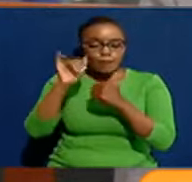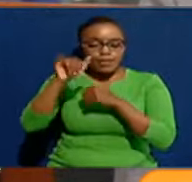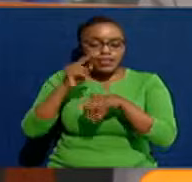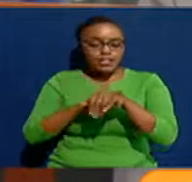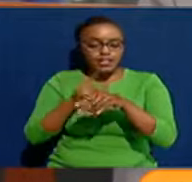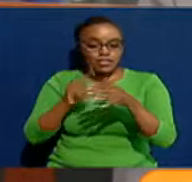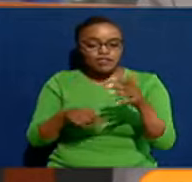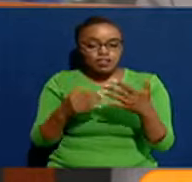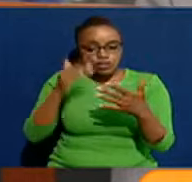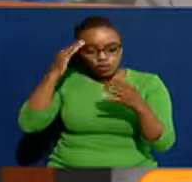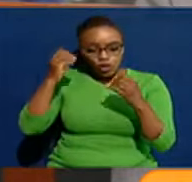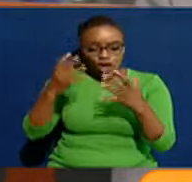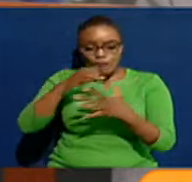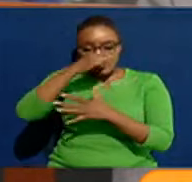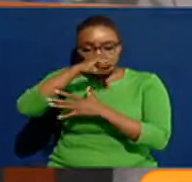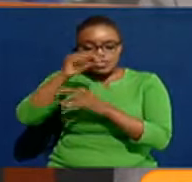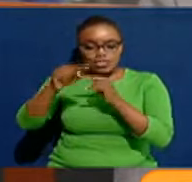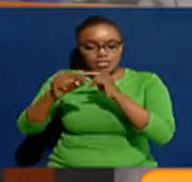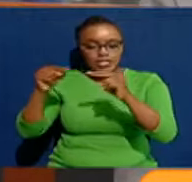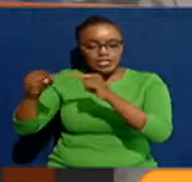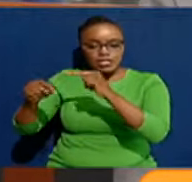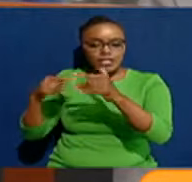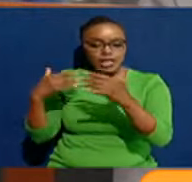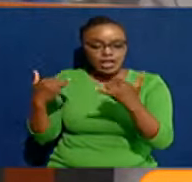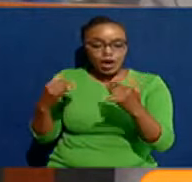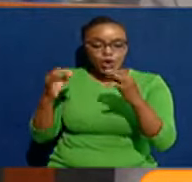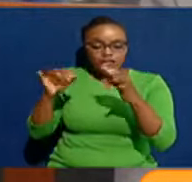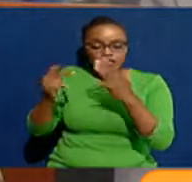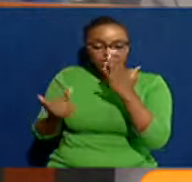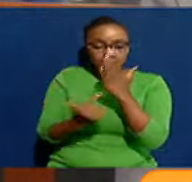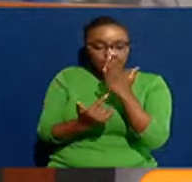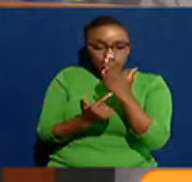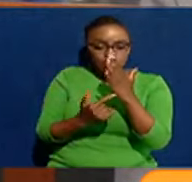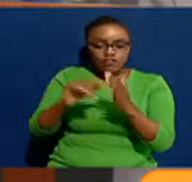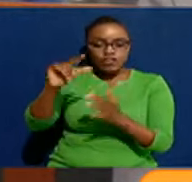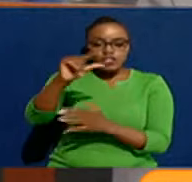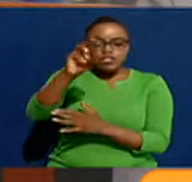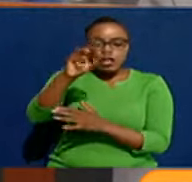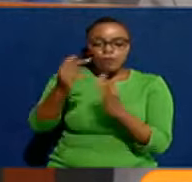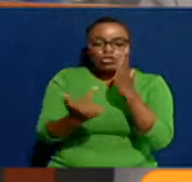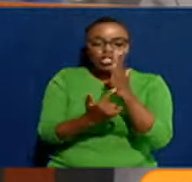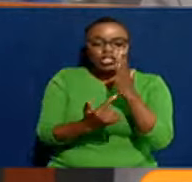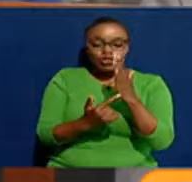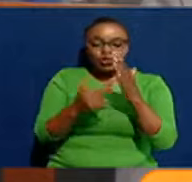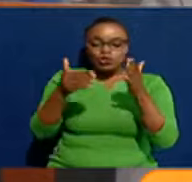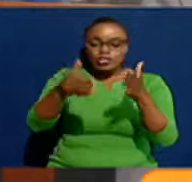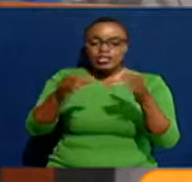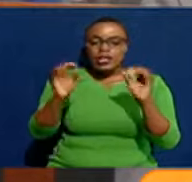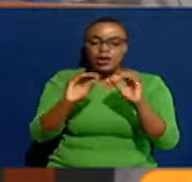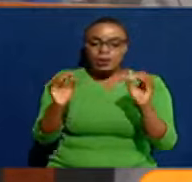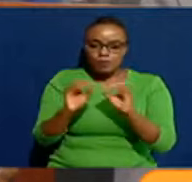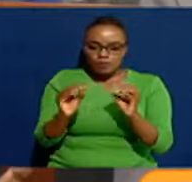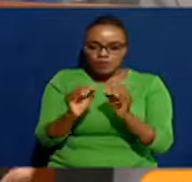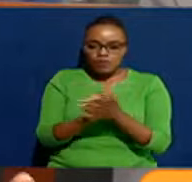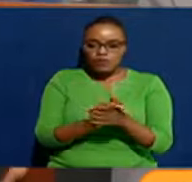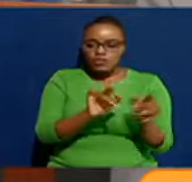Do you know how many pigs we would have killed now if that technology, if GMO technology wasn't adopted? And